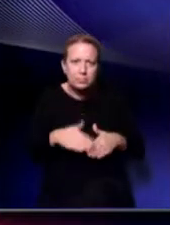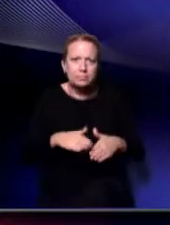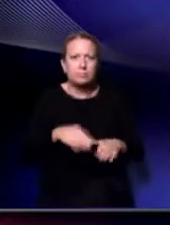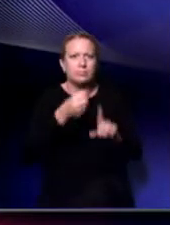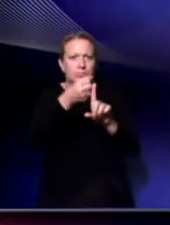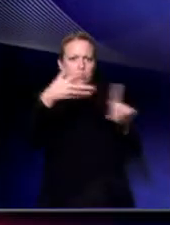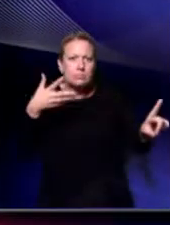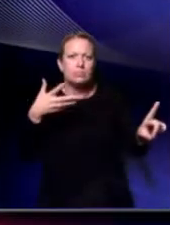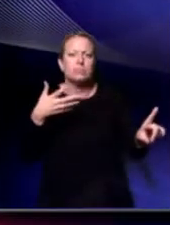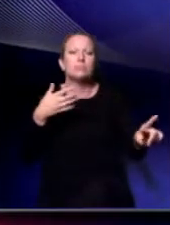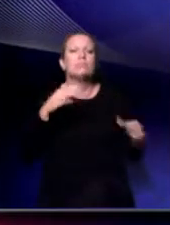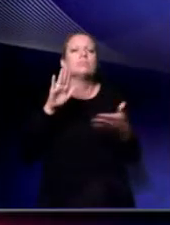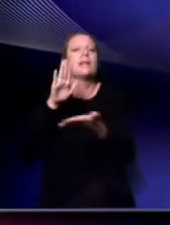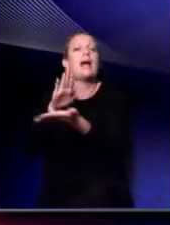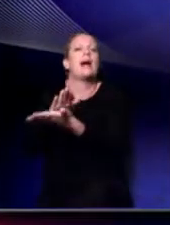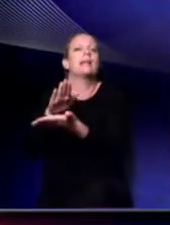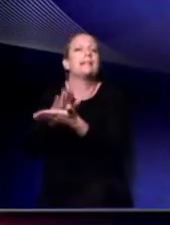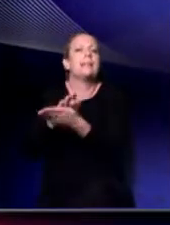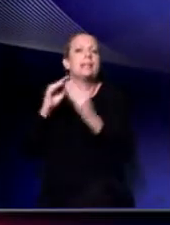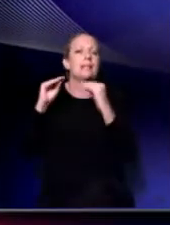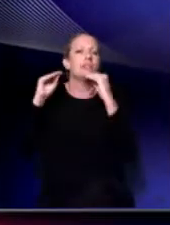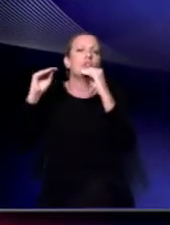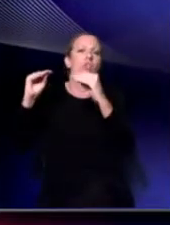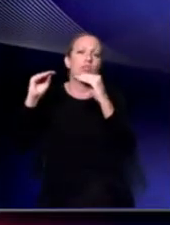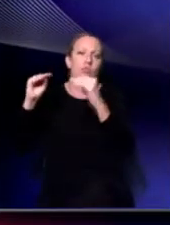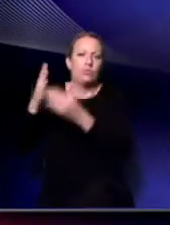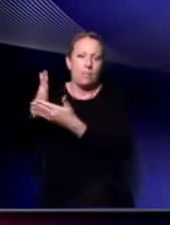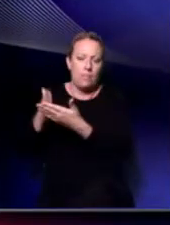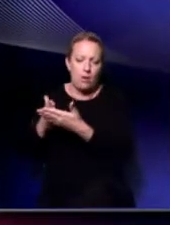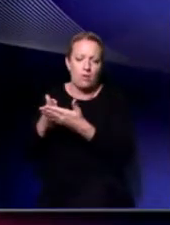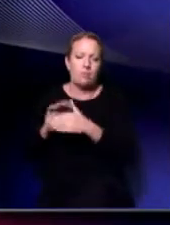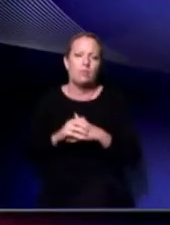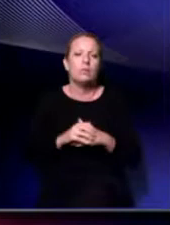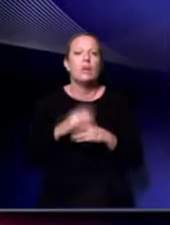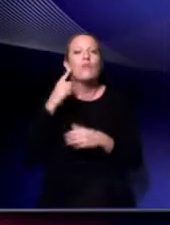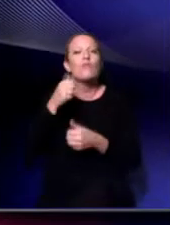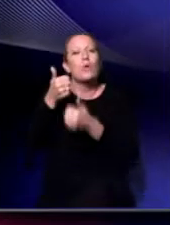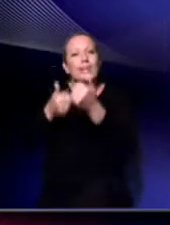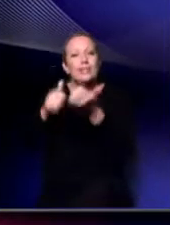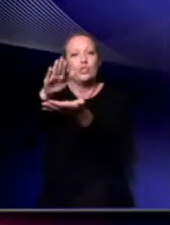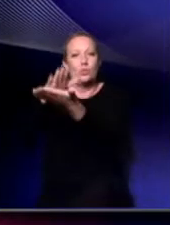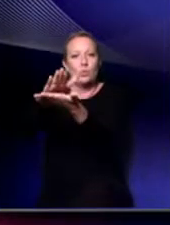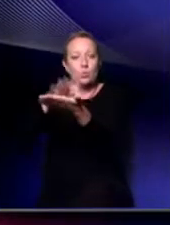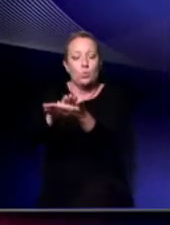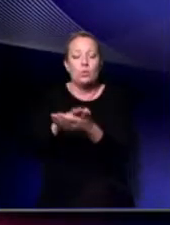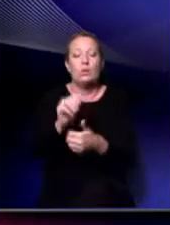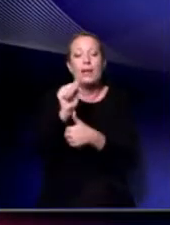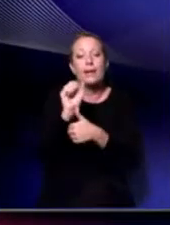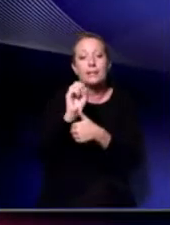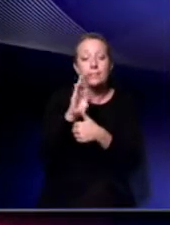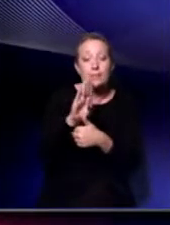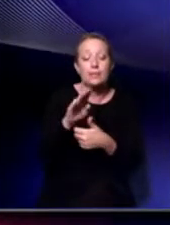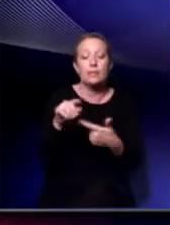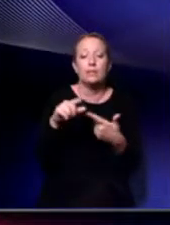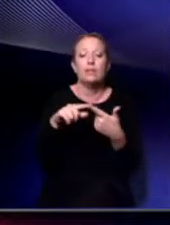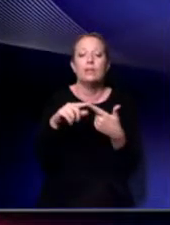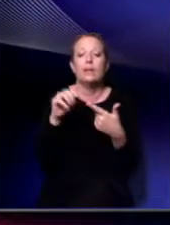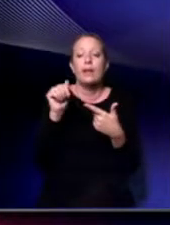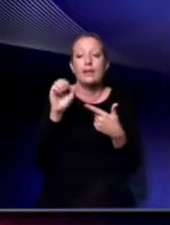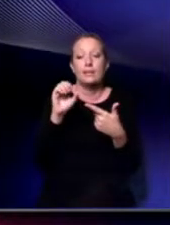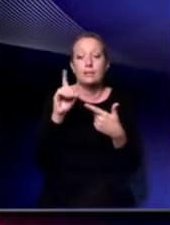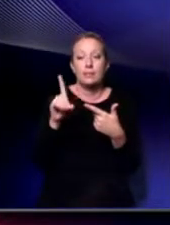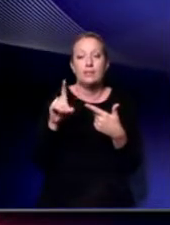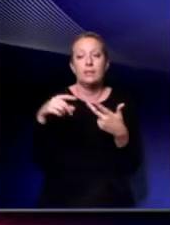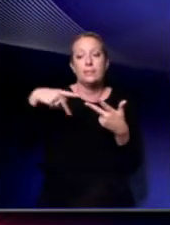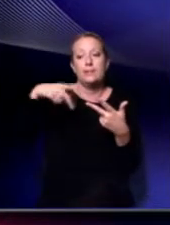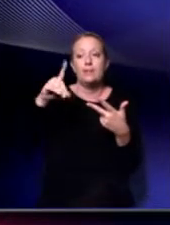the academic piece, the instructional piece, so for our sites. So I listed ASB, ASD, and PDSD,